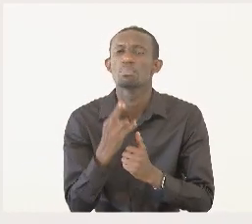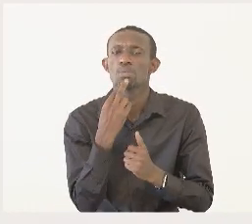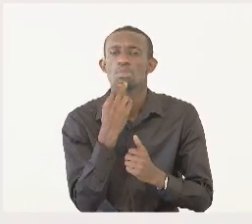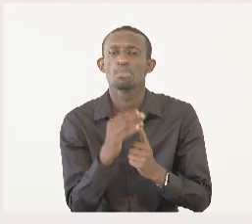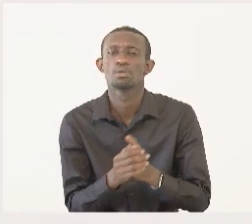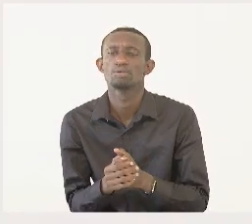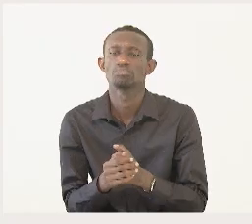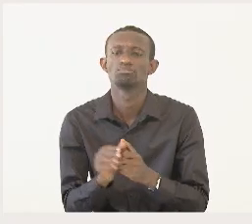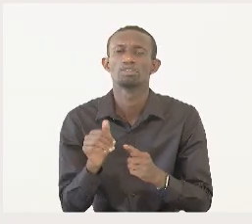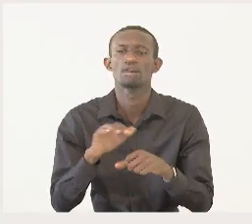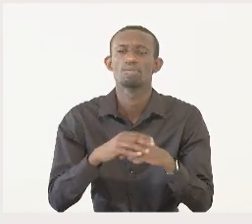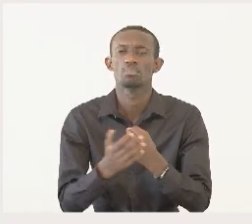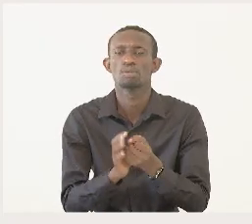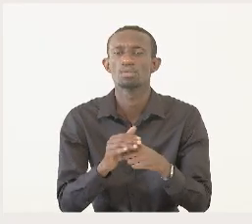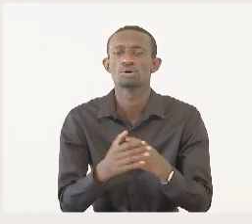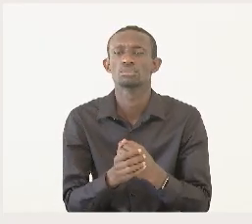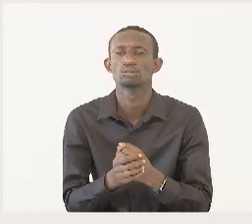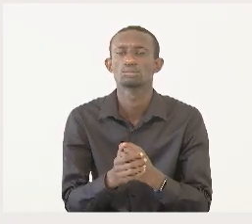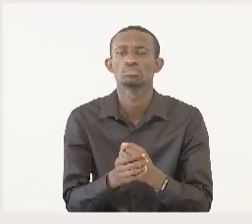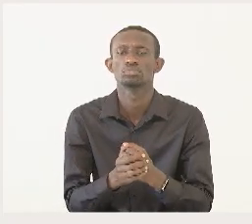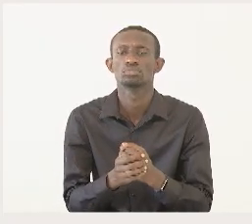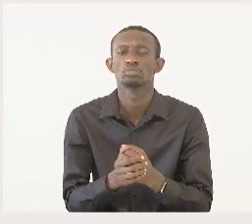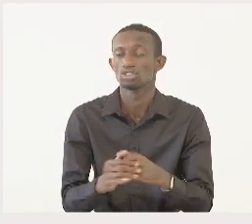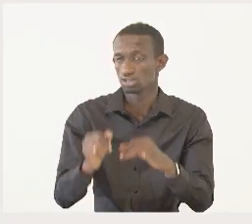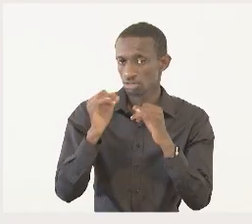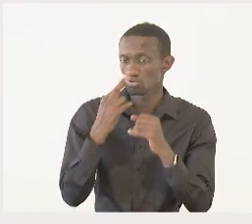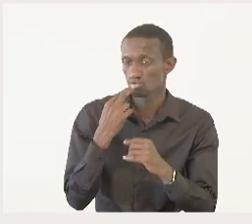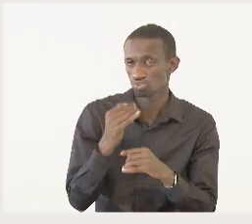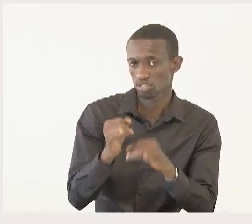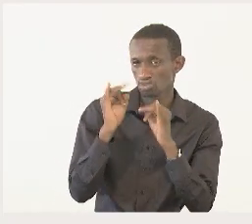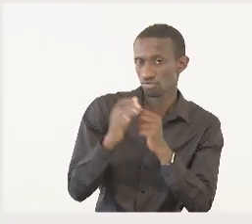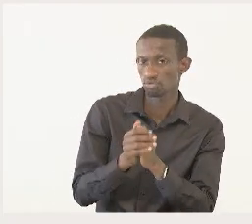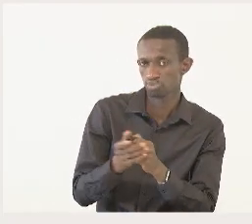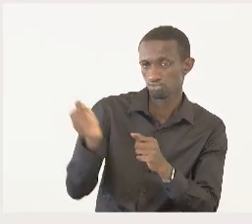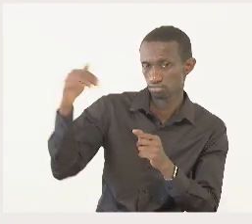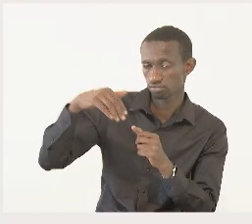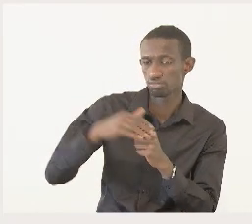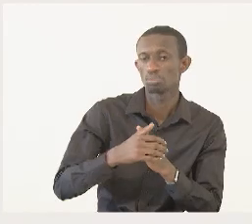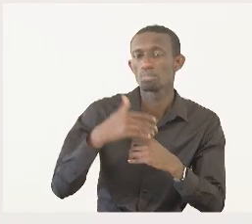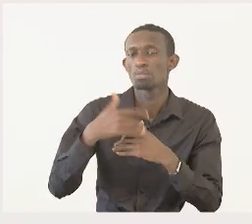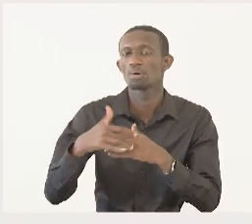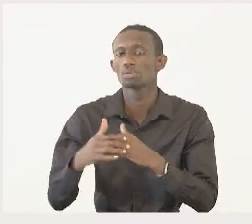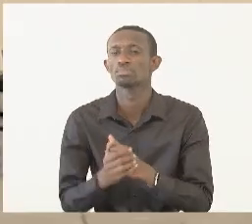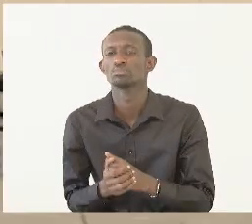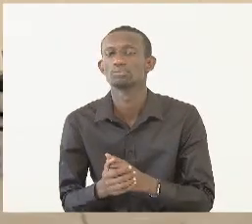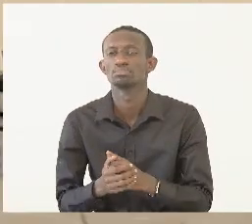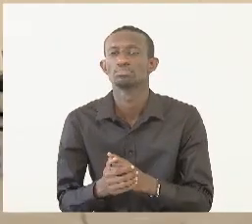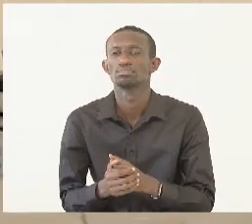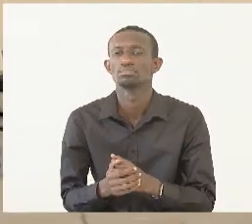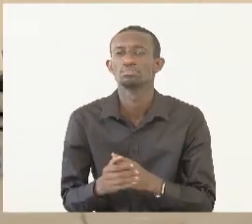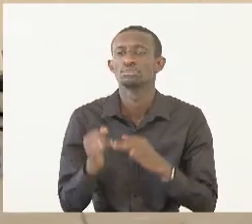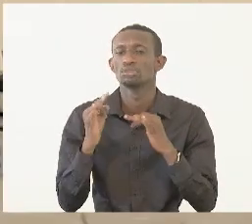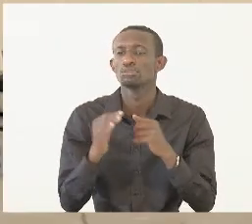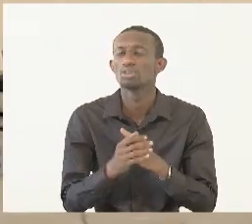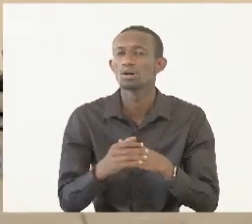in blood. Once they get the aging of this hemoglobin in the body, and once they are aging and they are